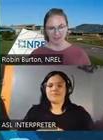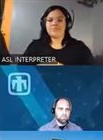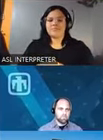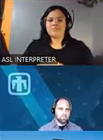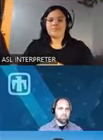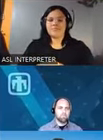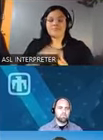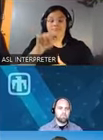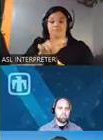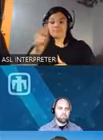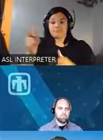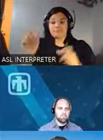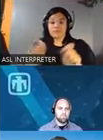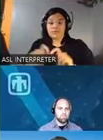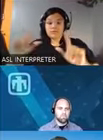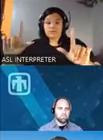Next slide, please.